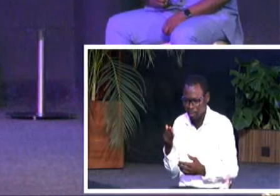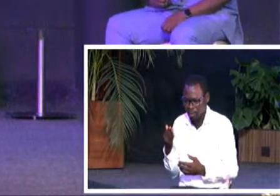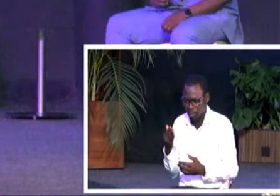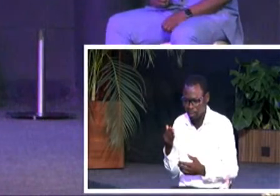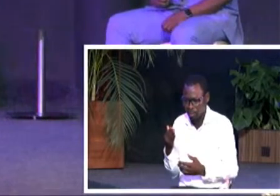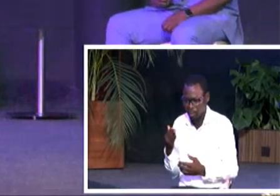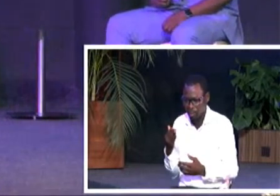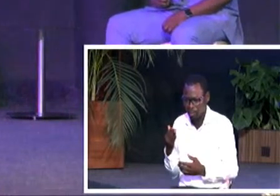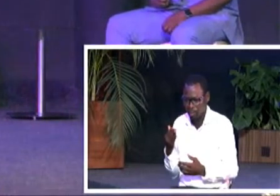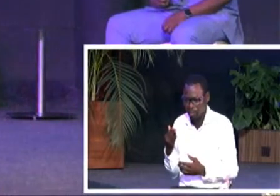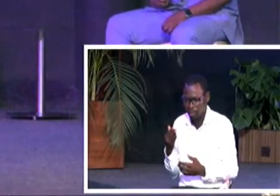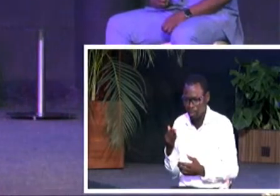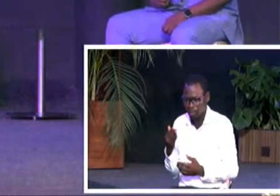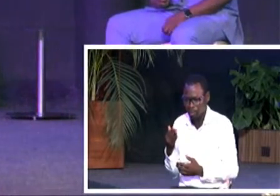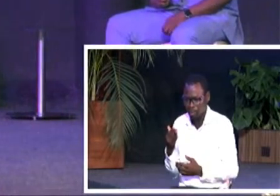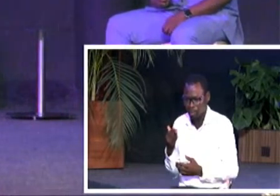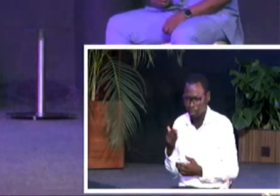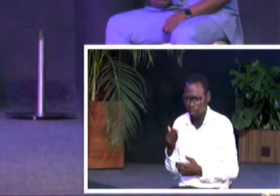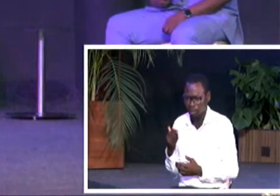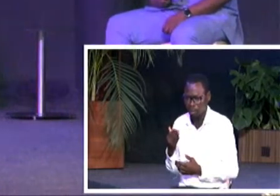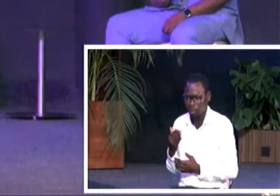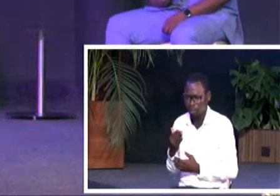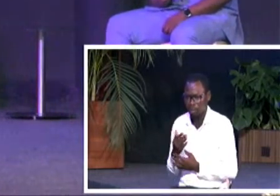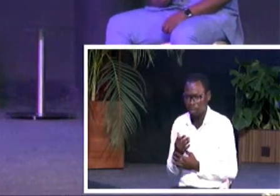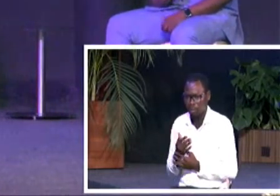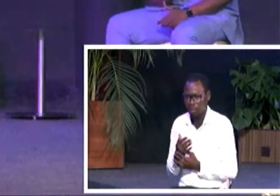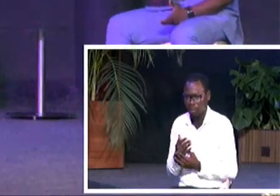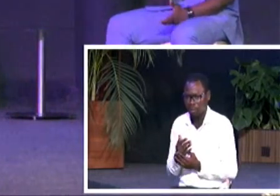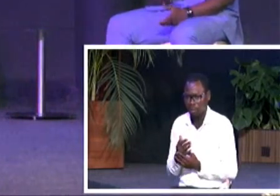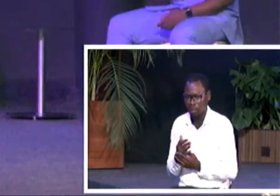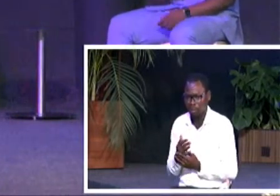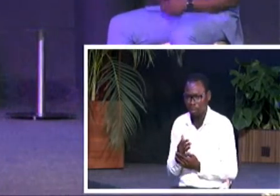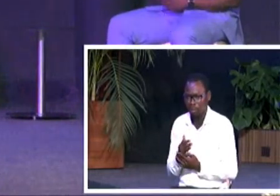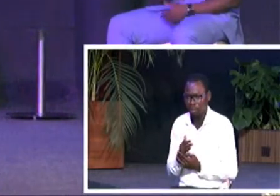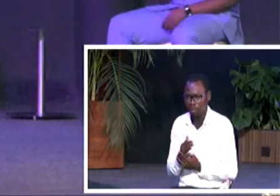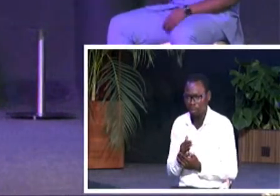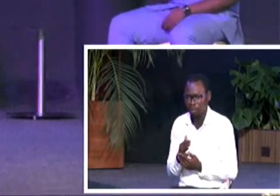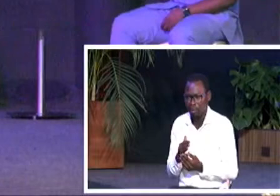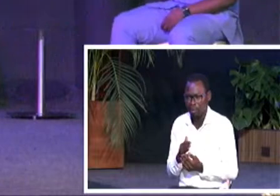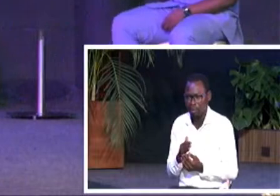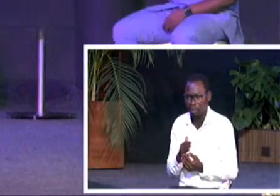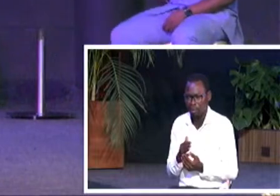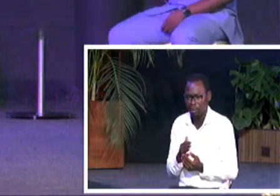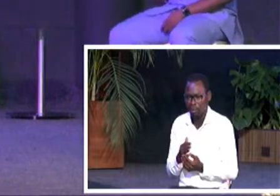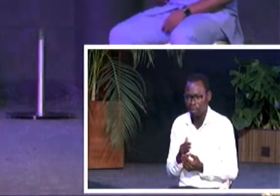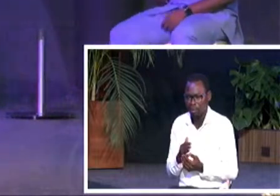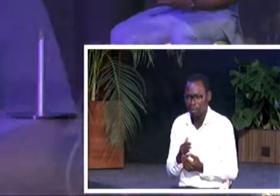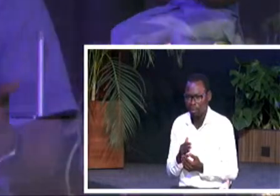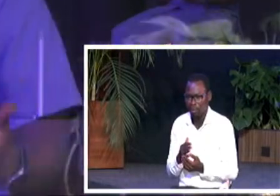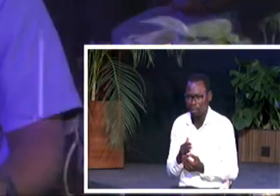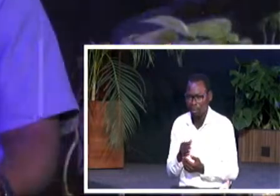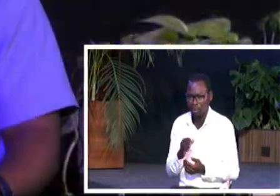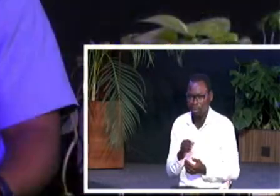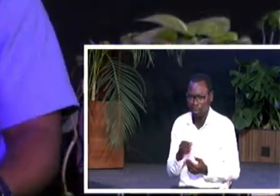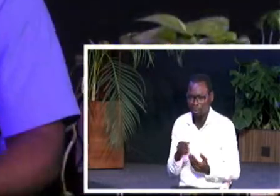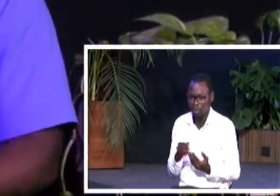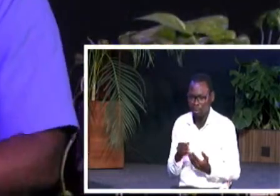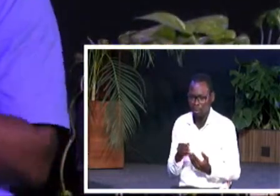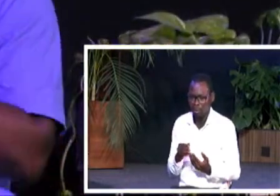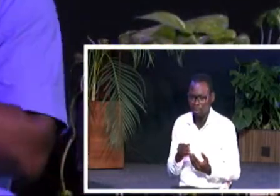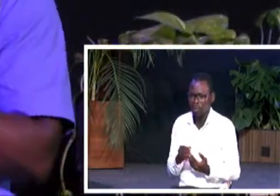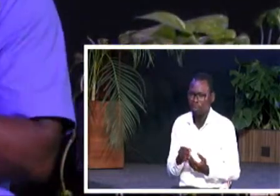I think those are that's the main question for you. I'll come to Catherine. You have three questions. So let's answer Godfred's one.